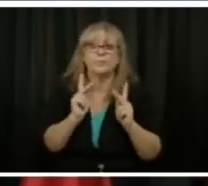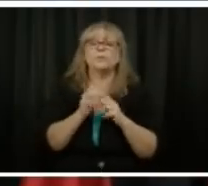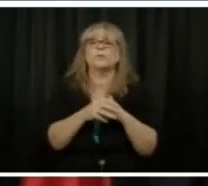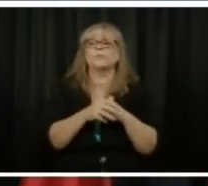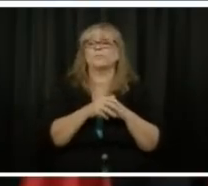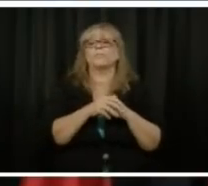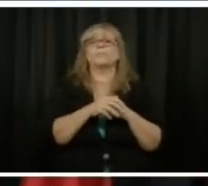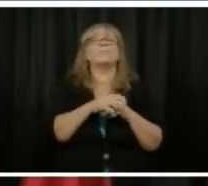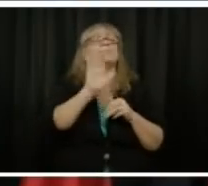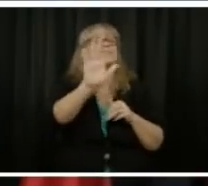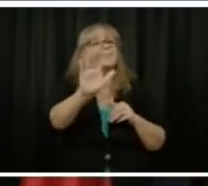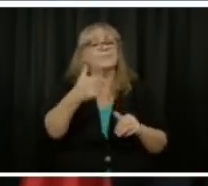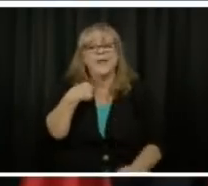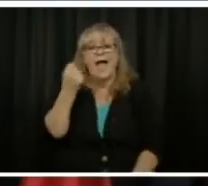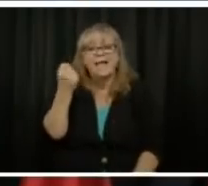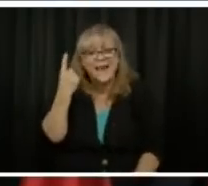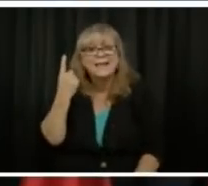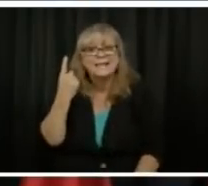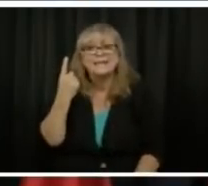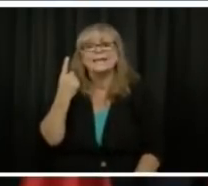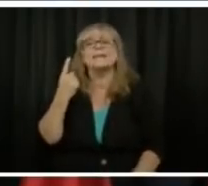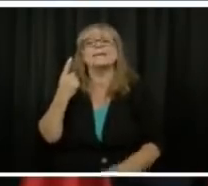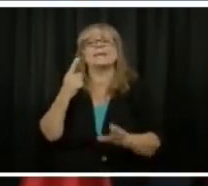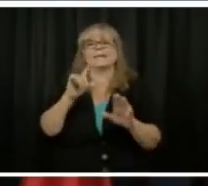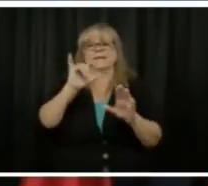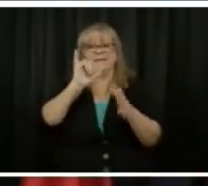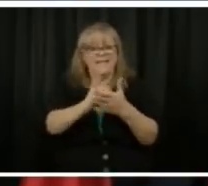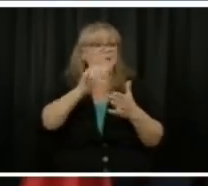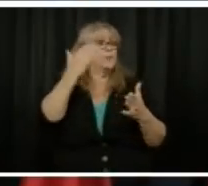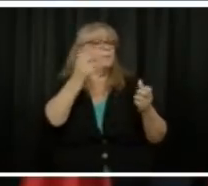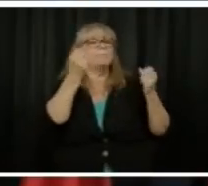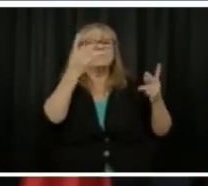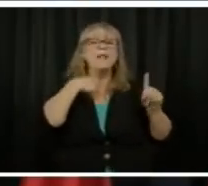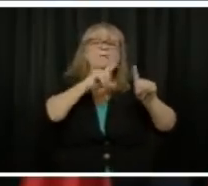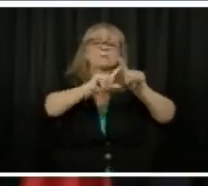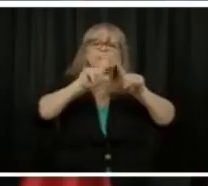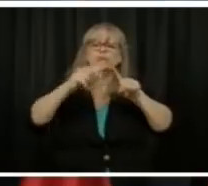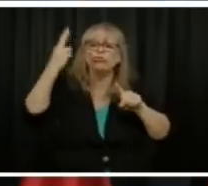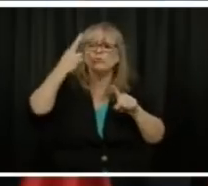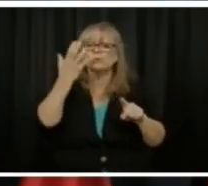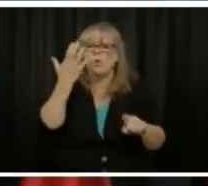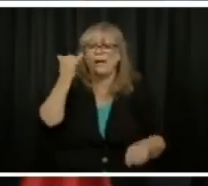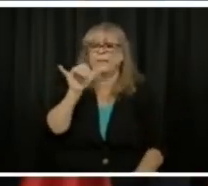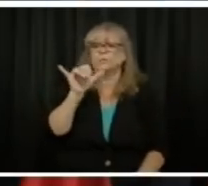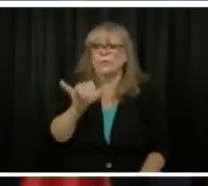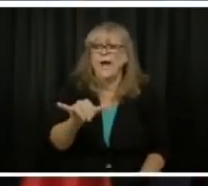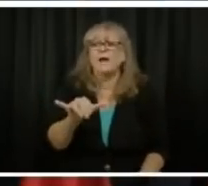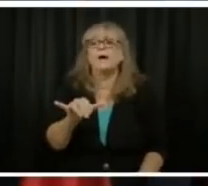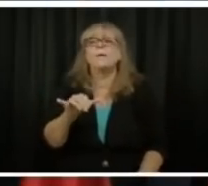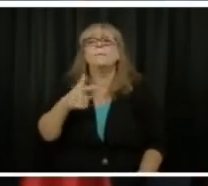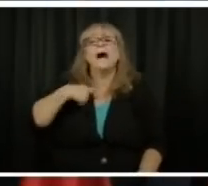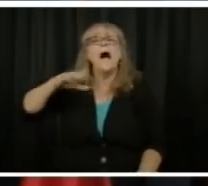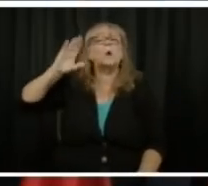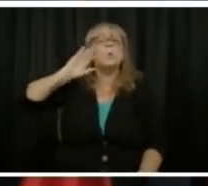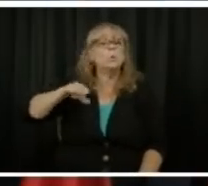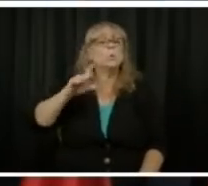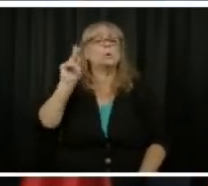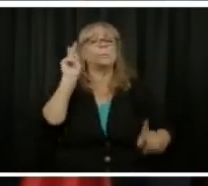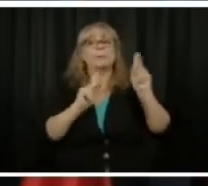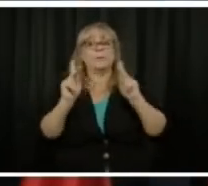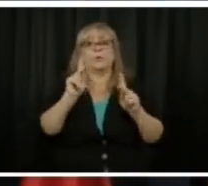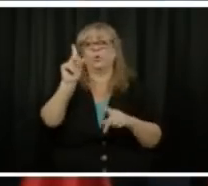that's fine. People do it for whatever reason, escaping reality, reducing inhibitions. But it is that very reduction of inhibitions that leads